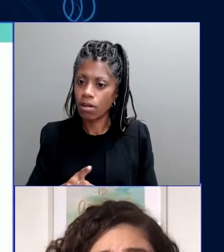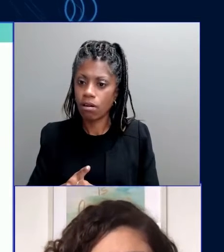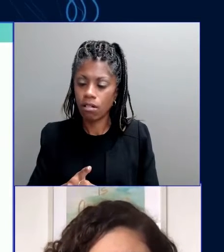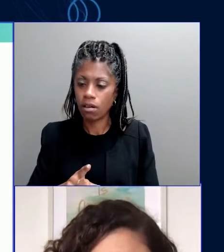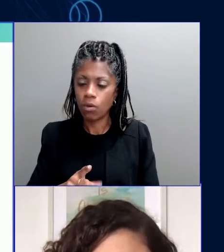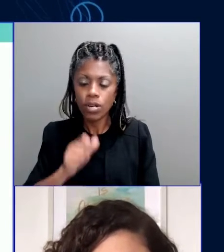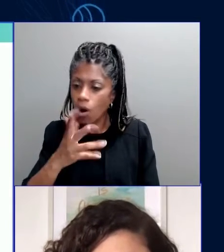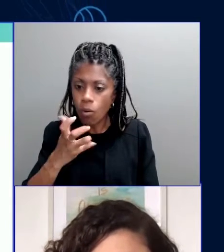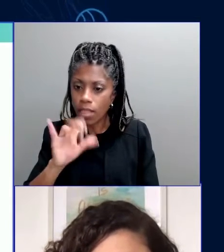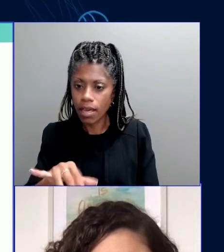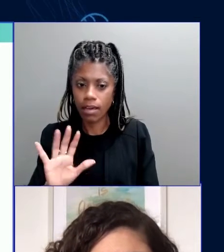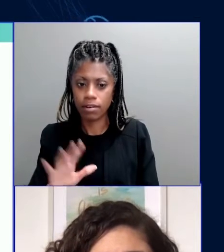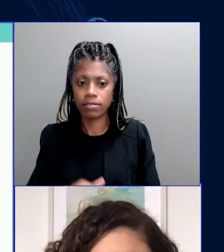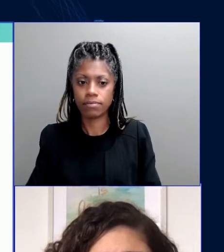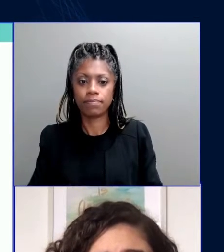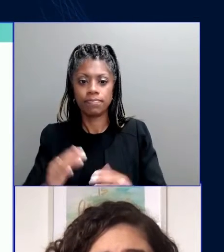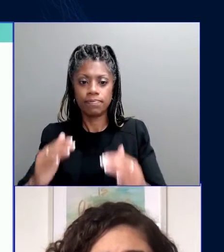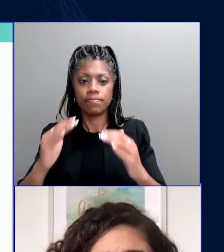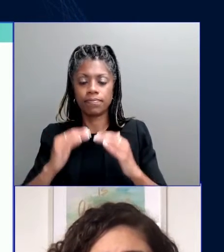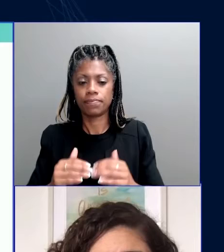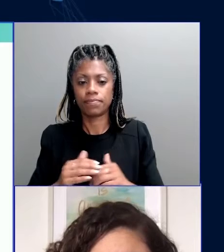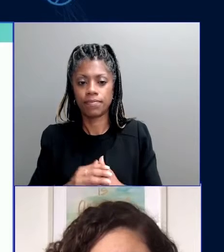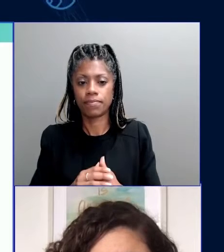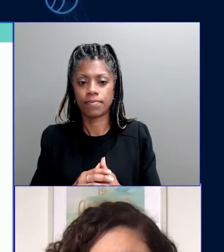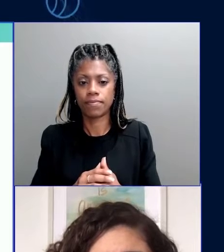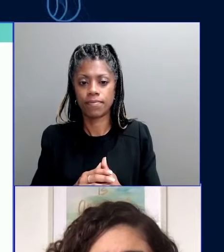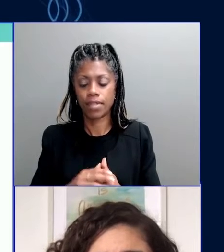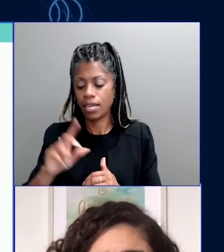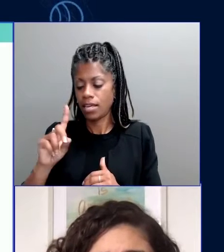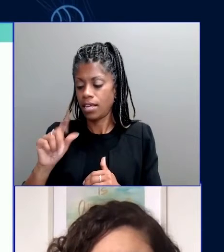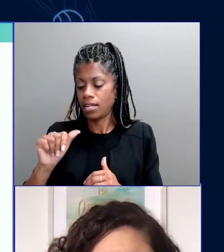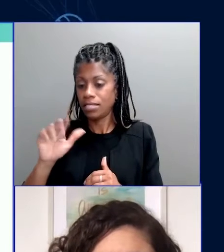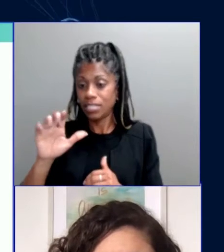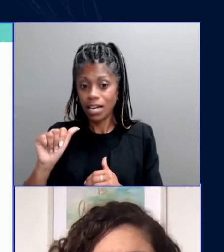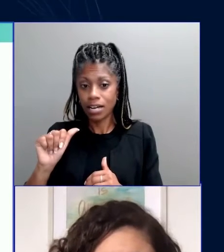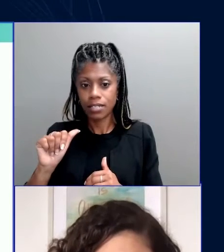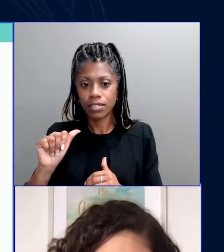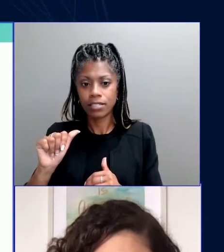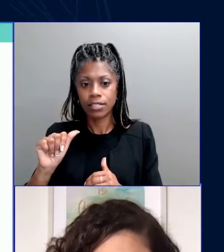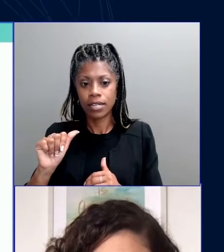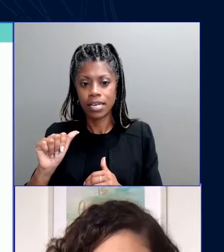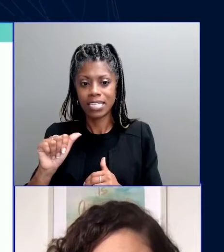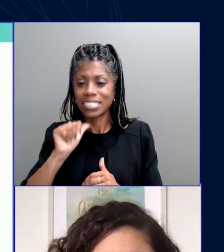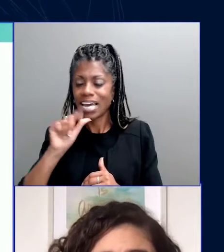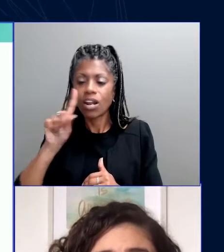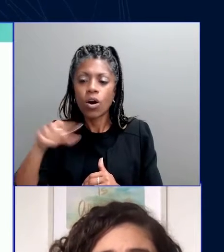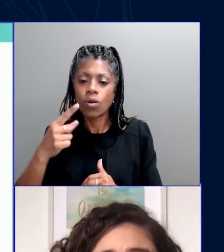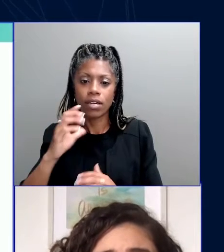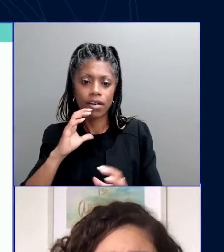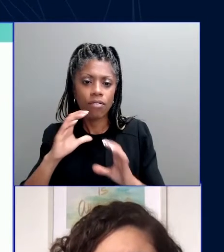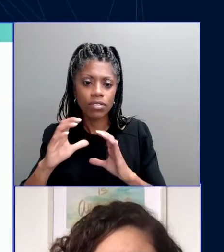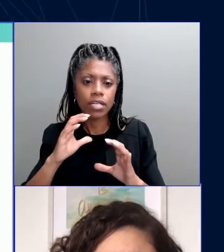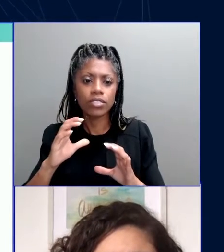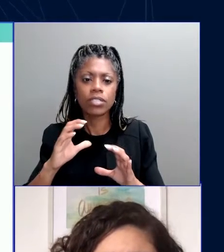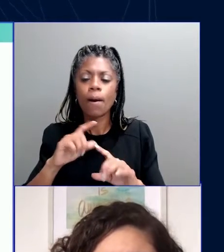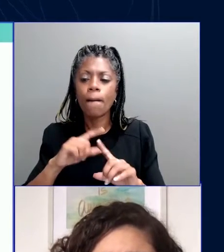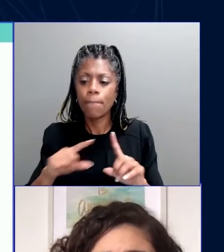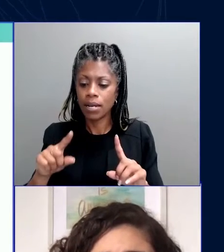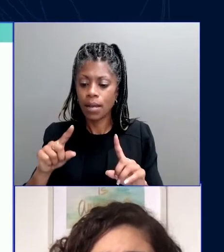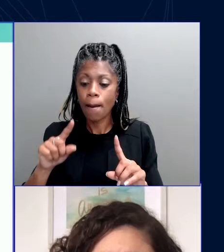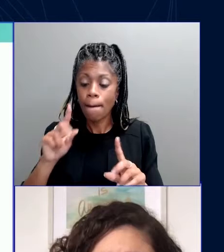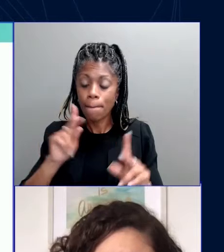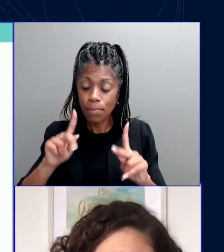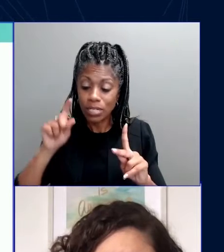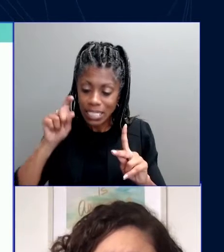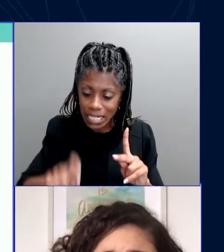millions of people out. DACA for us is the floor, not the ceiling of what we deserve. So with this campaign, we needed to also